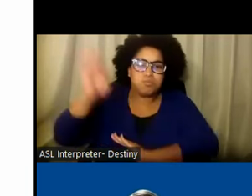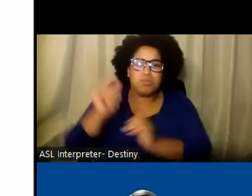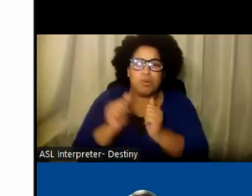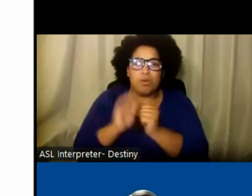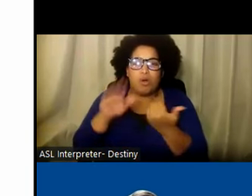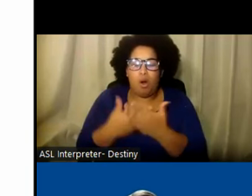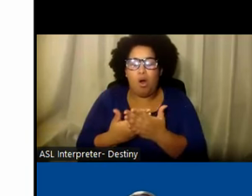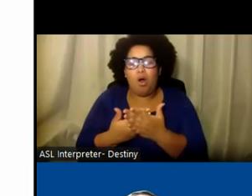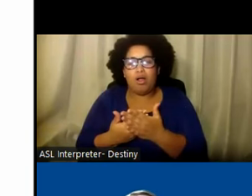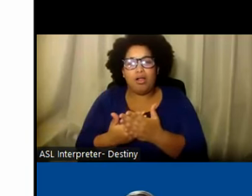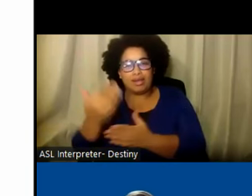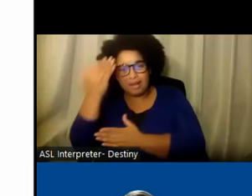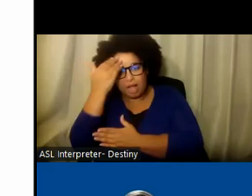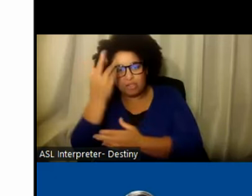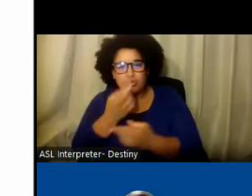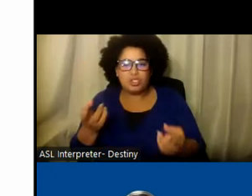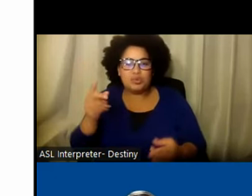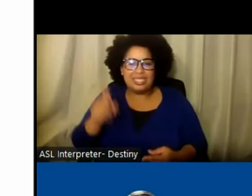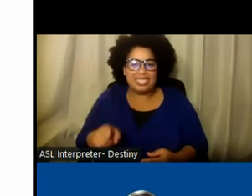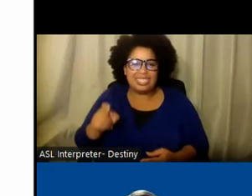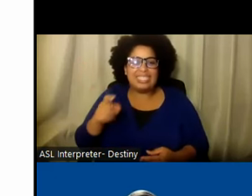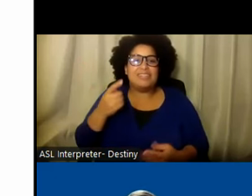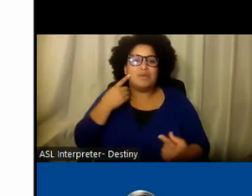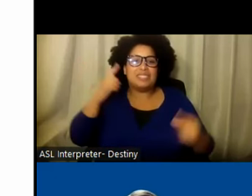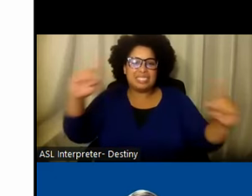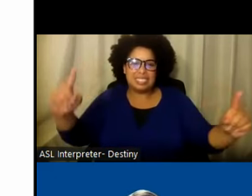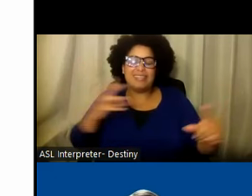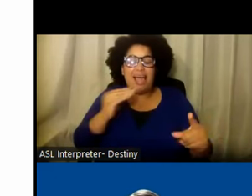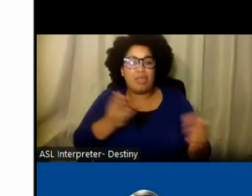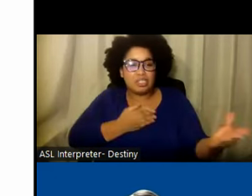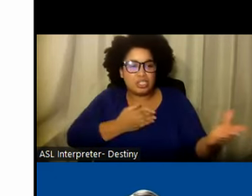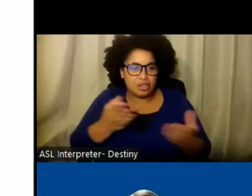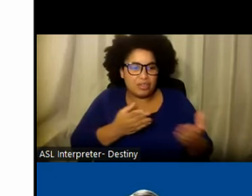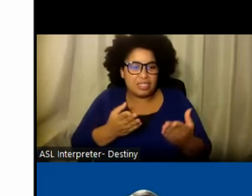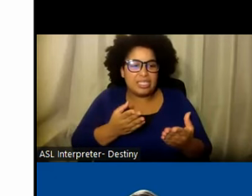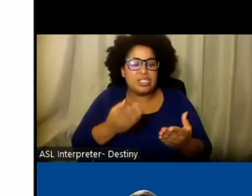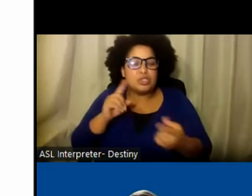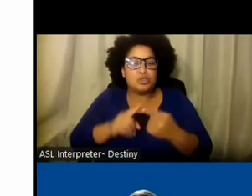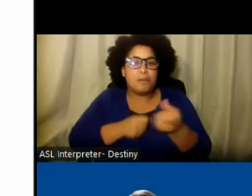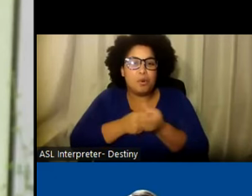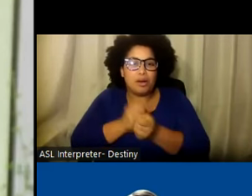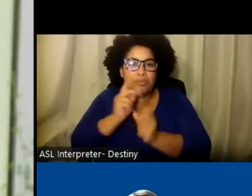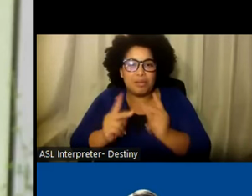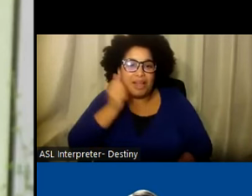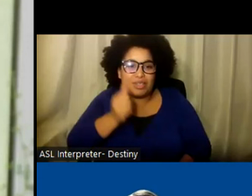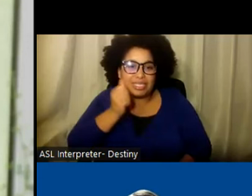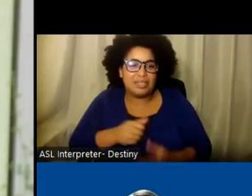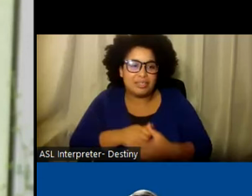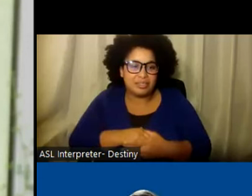and resources we need to be successful in the services supporting people each and every day. Next